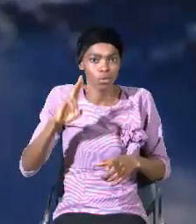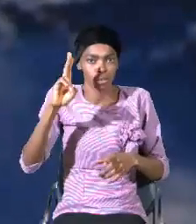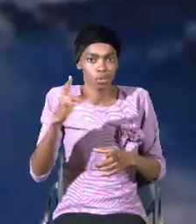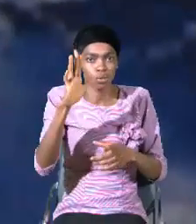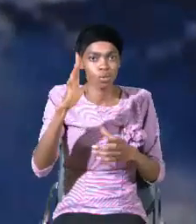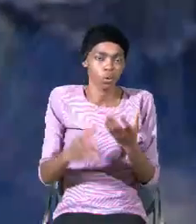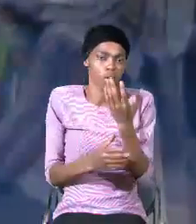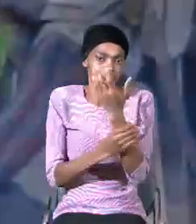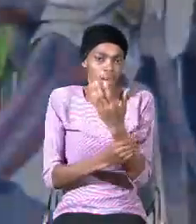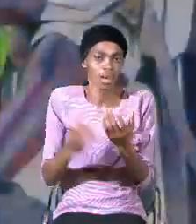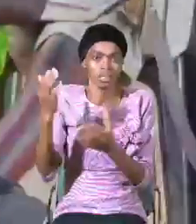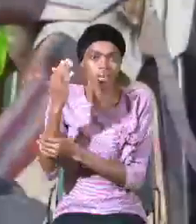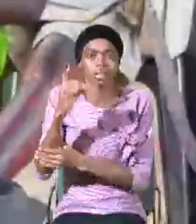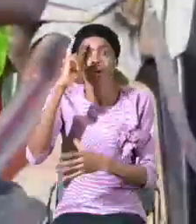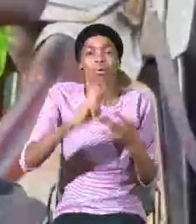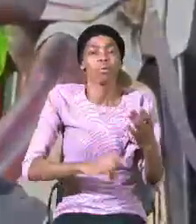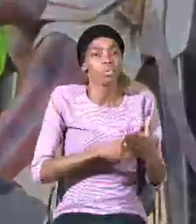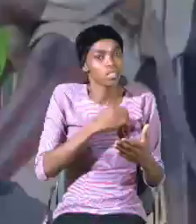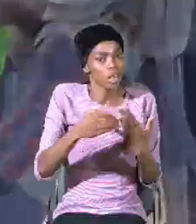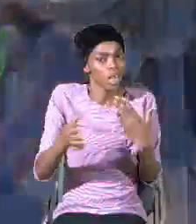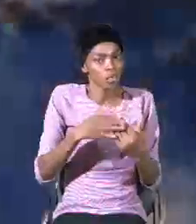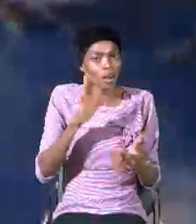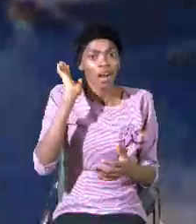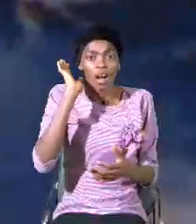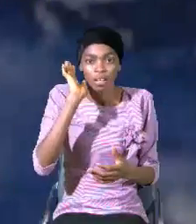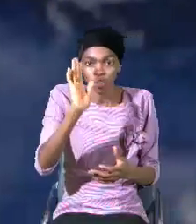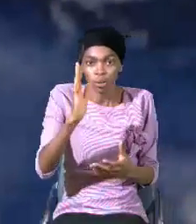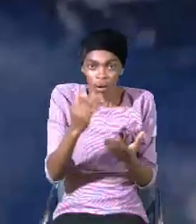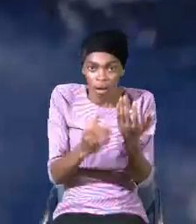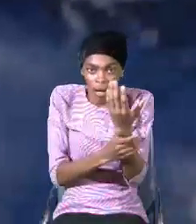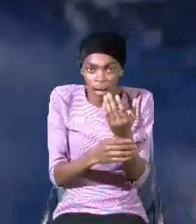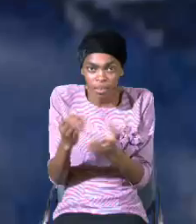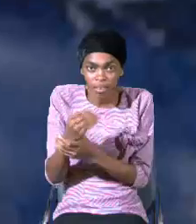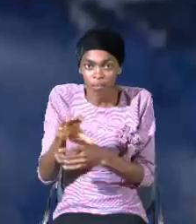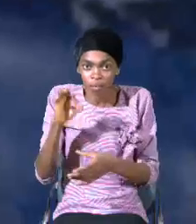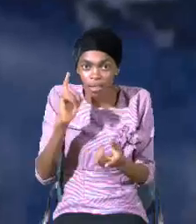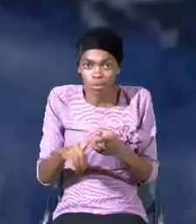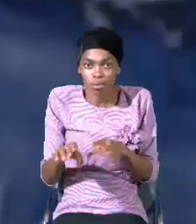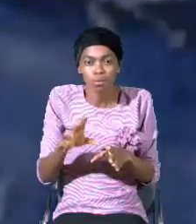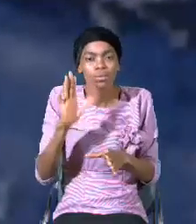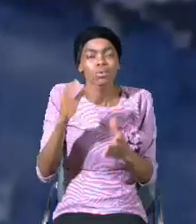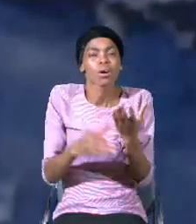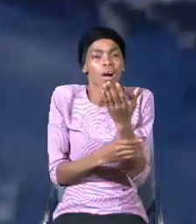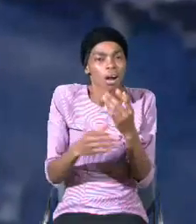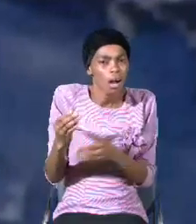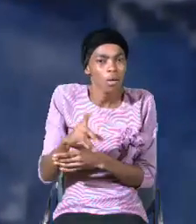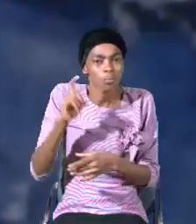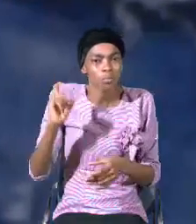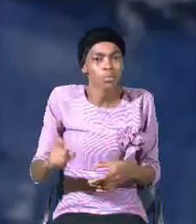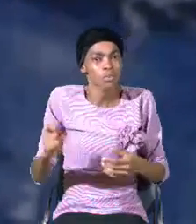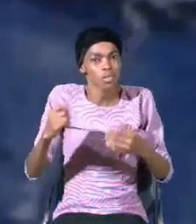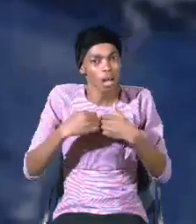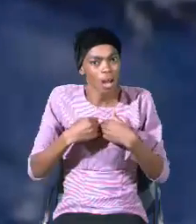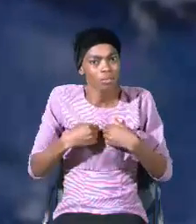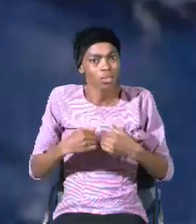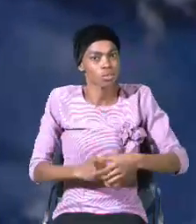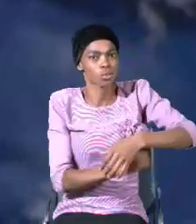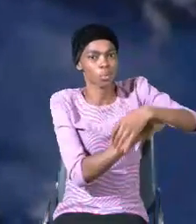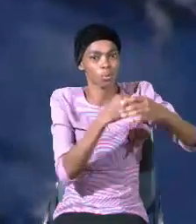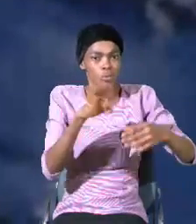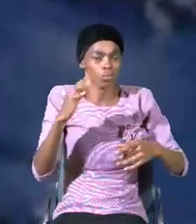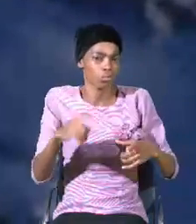whatever thy hand findeth to do, and your hand must have the support of your heart. Your hand must have